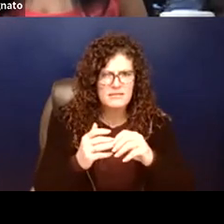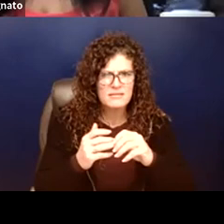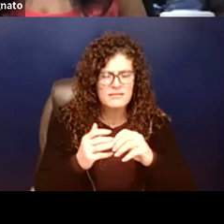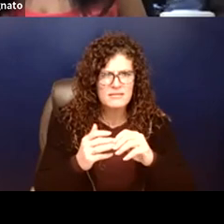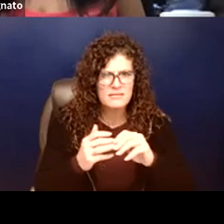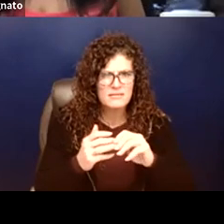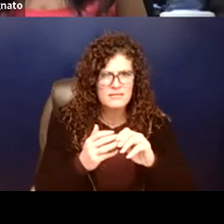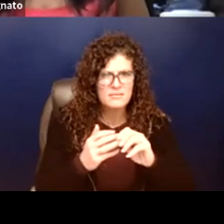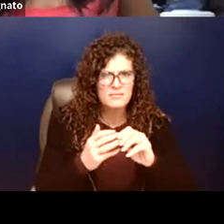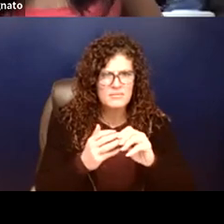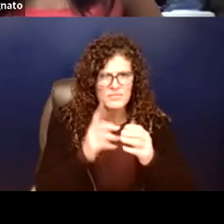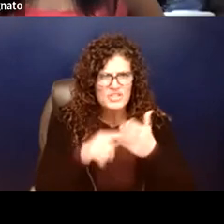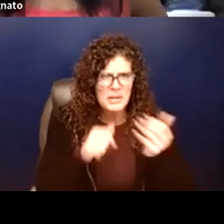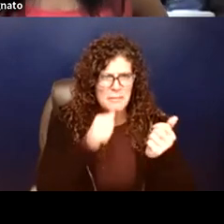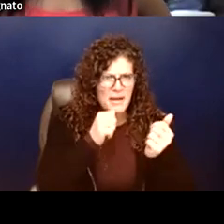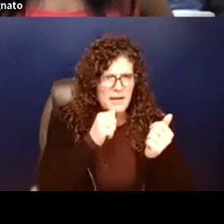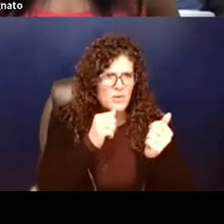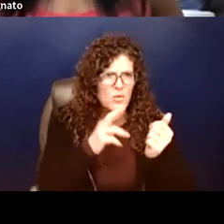their microphone